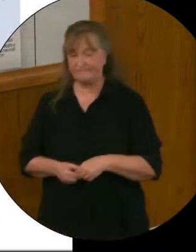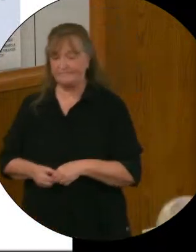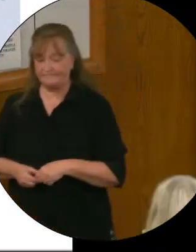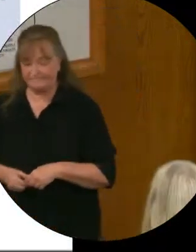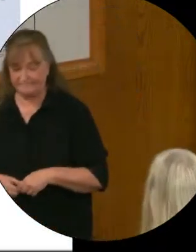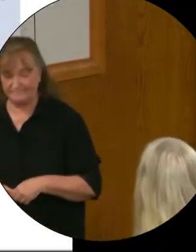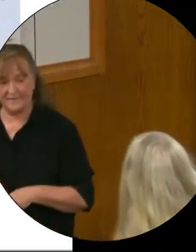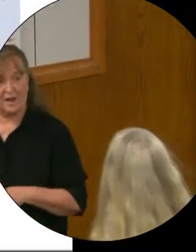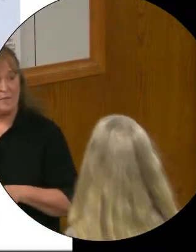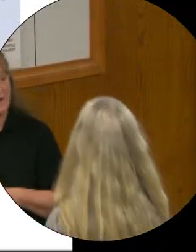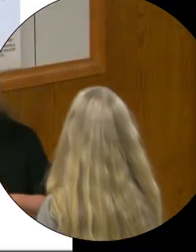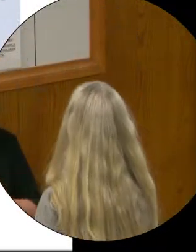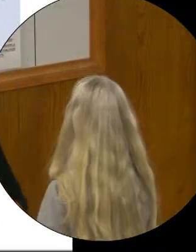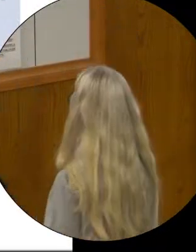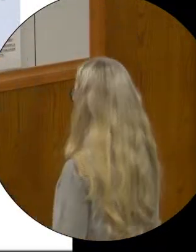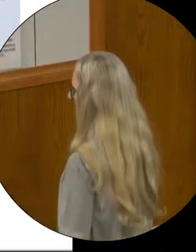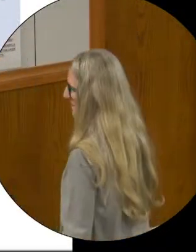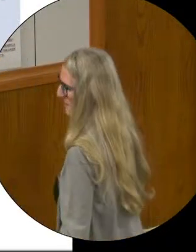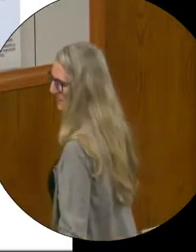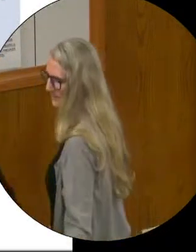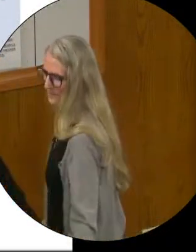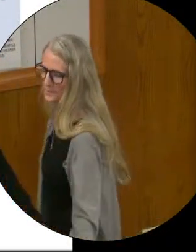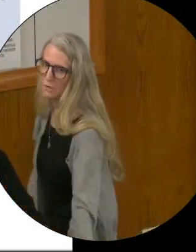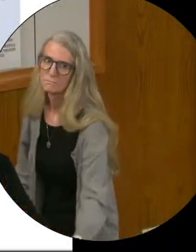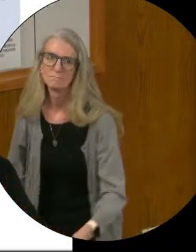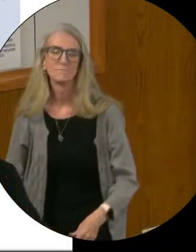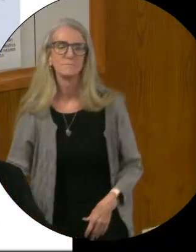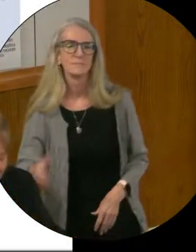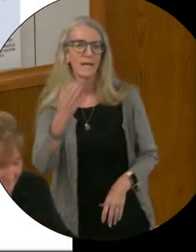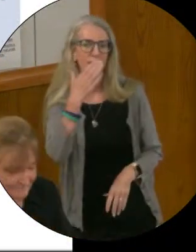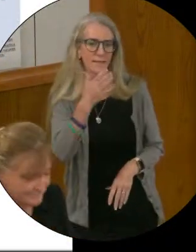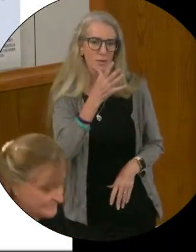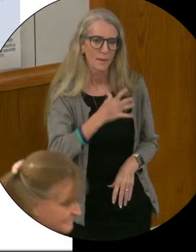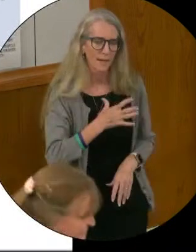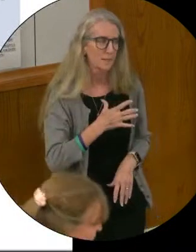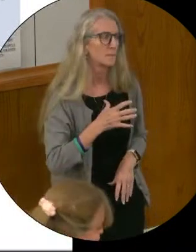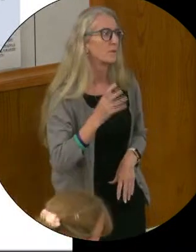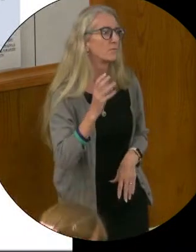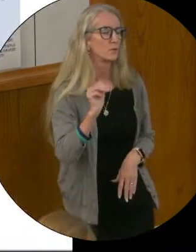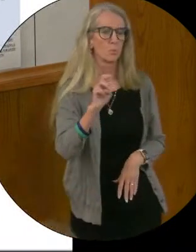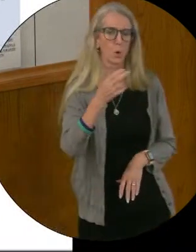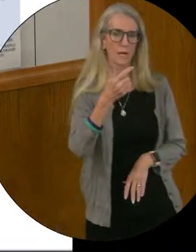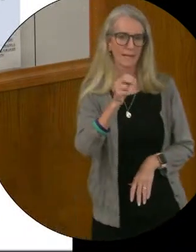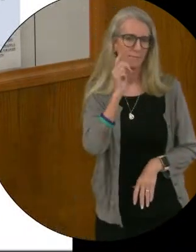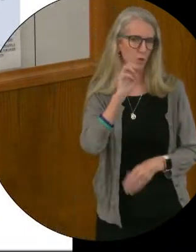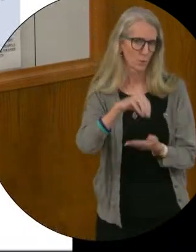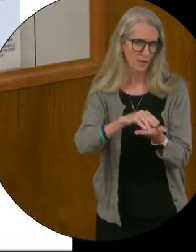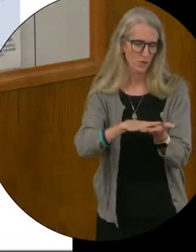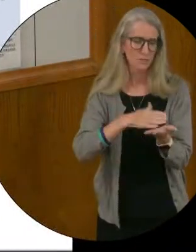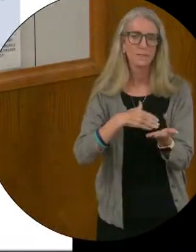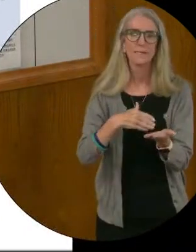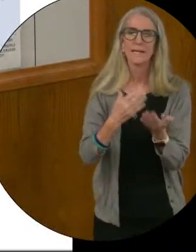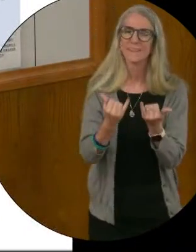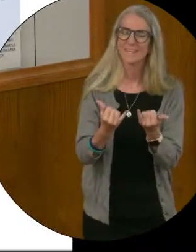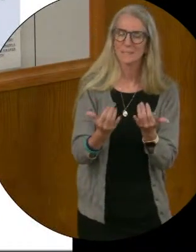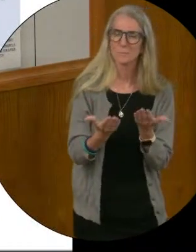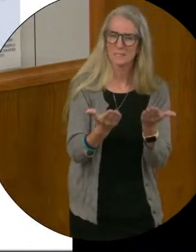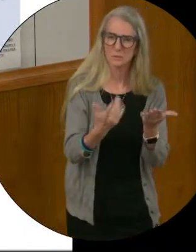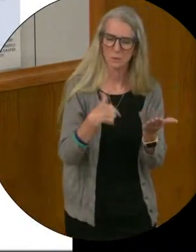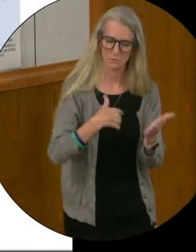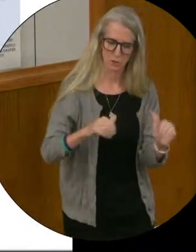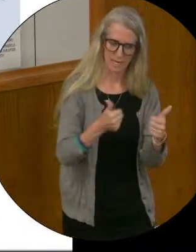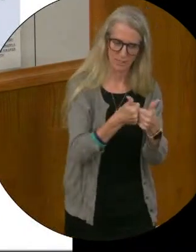Thank you, Madam President, members of the board, Superintendent Jara, Gia Moore again for the record. So this brings us to our